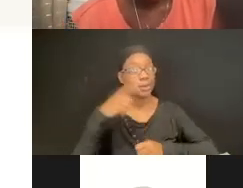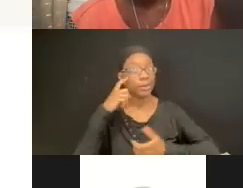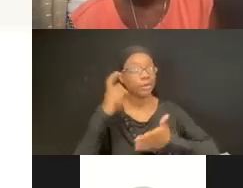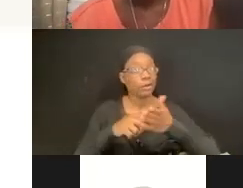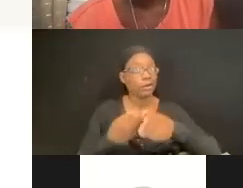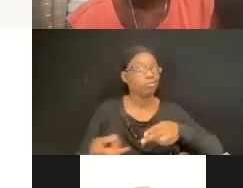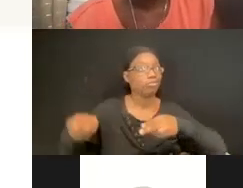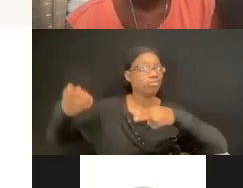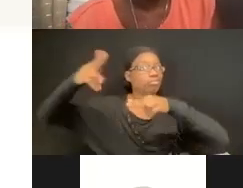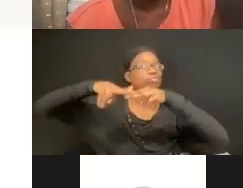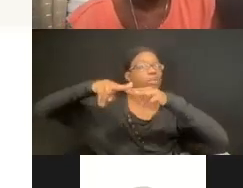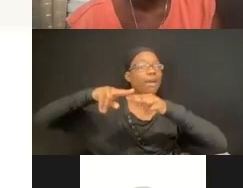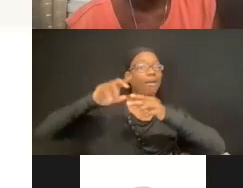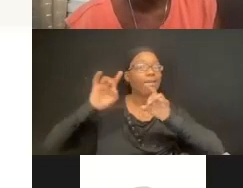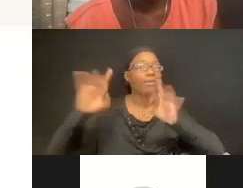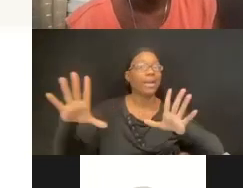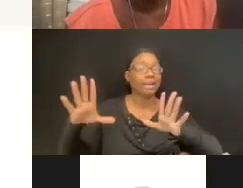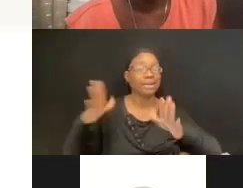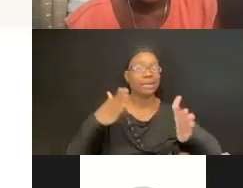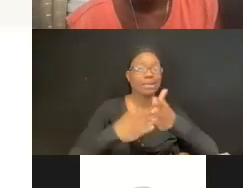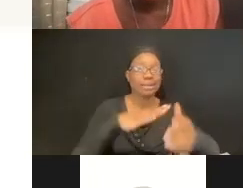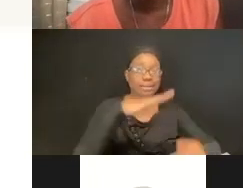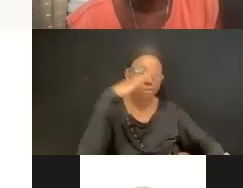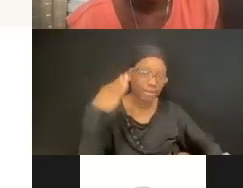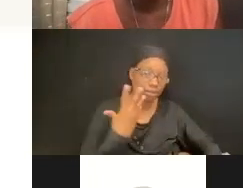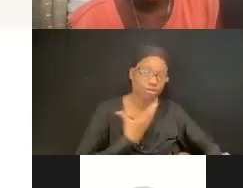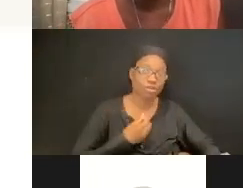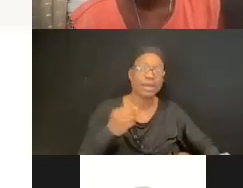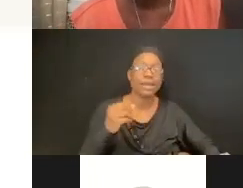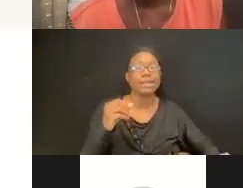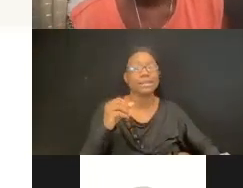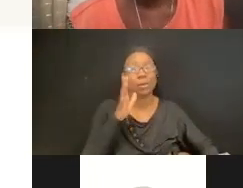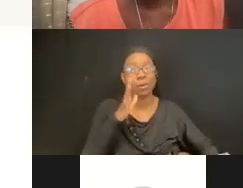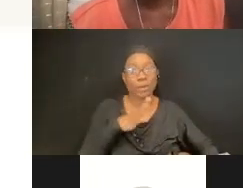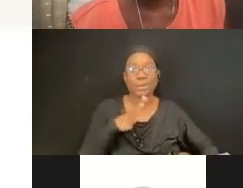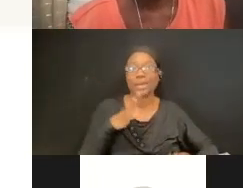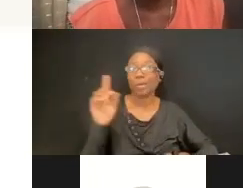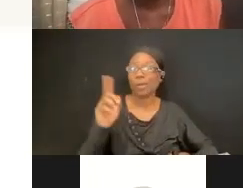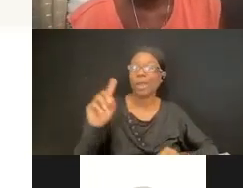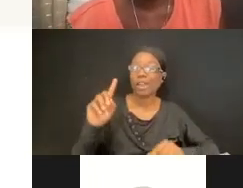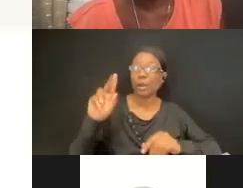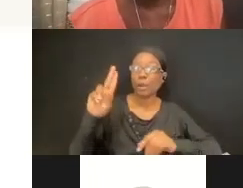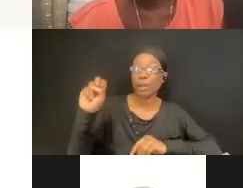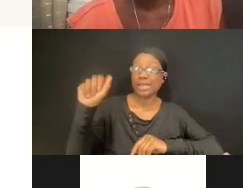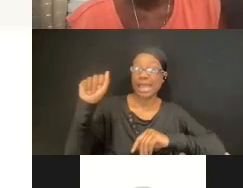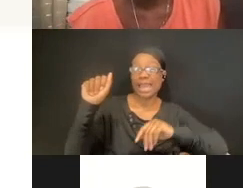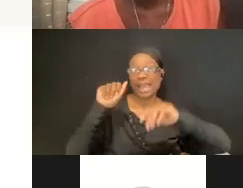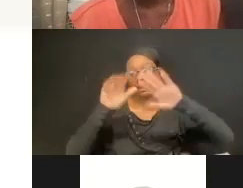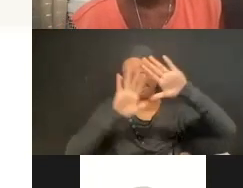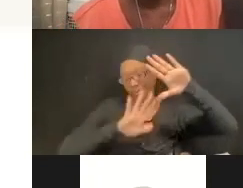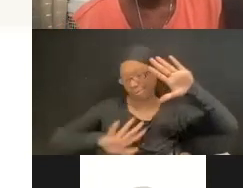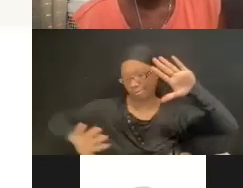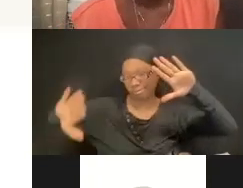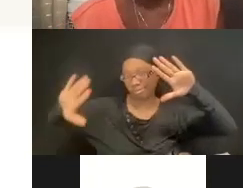Black trans women in the Southeast region of the occupied United States. So we're dealing with